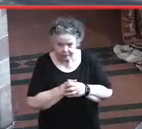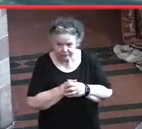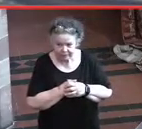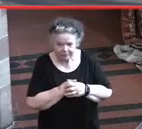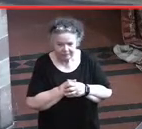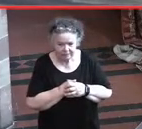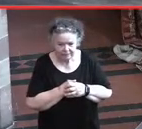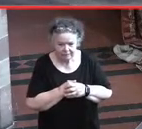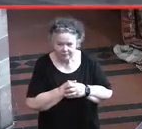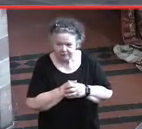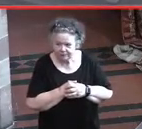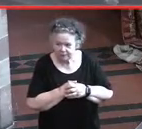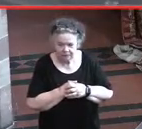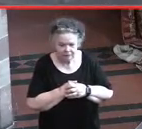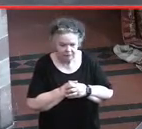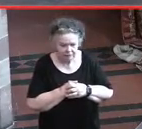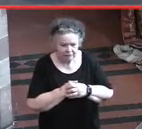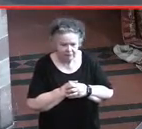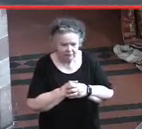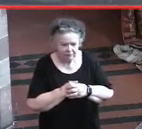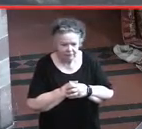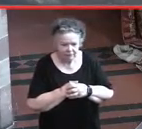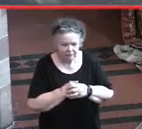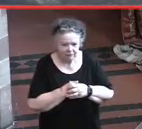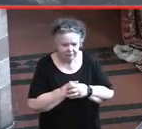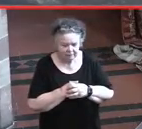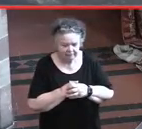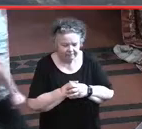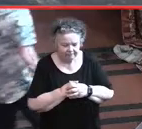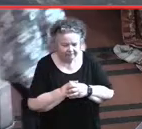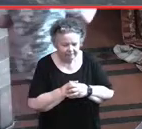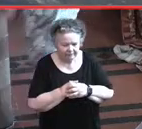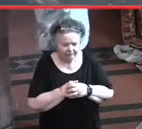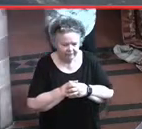do apologise.